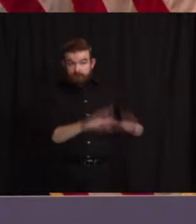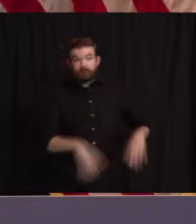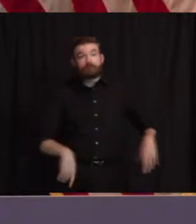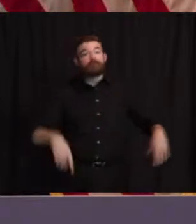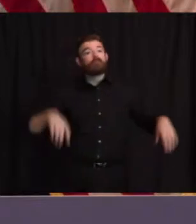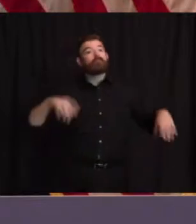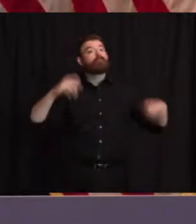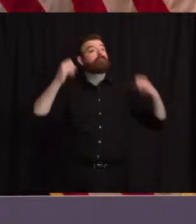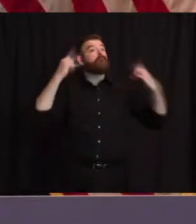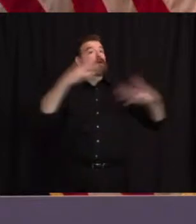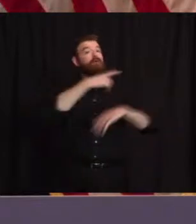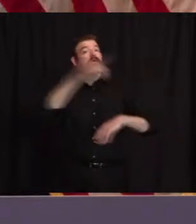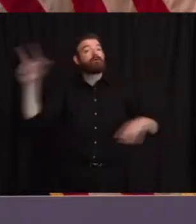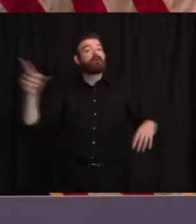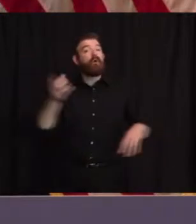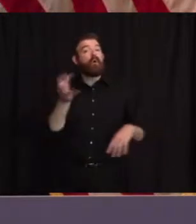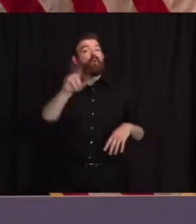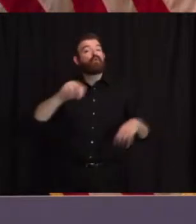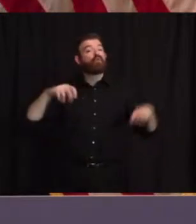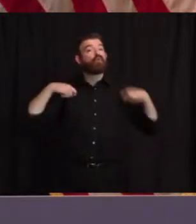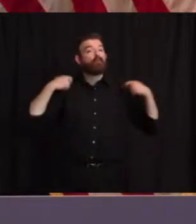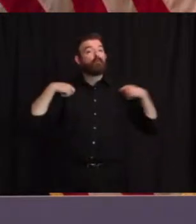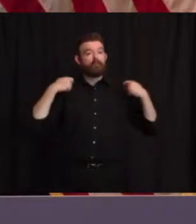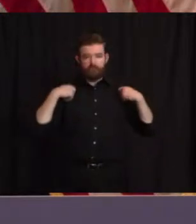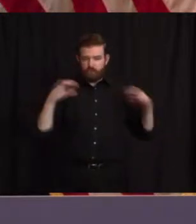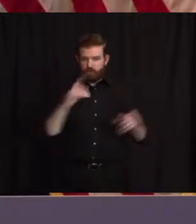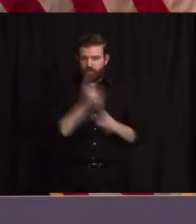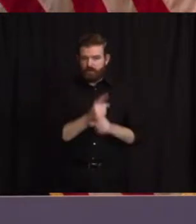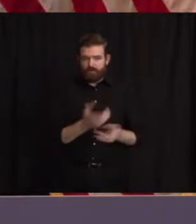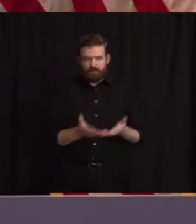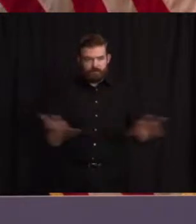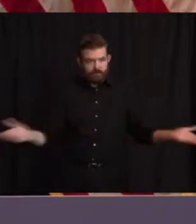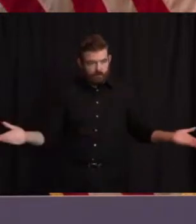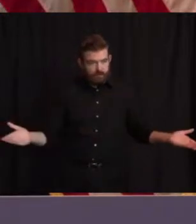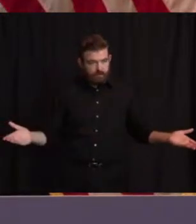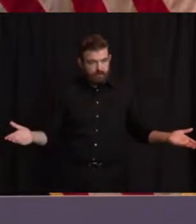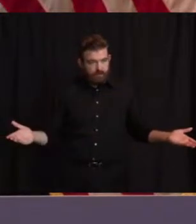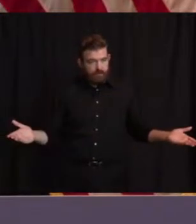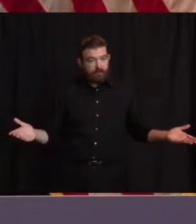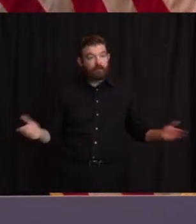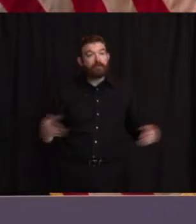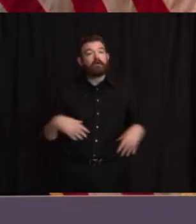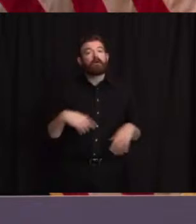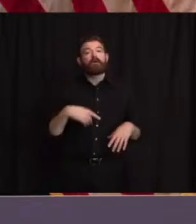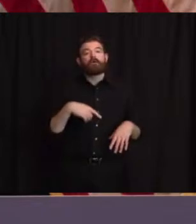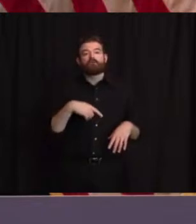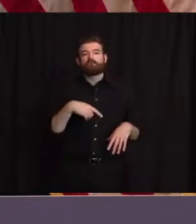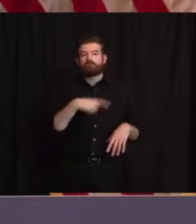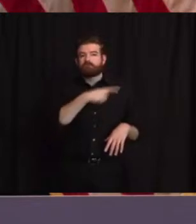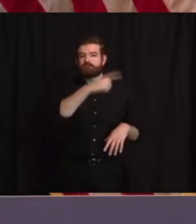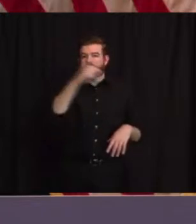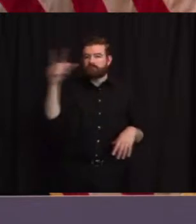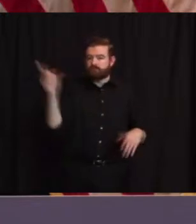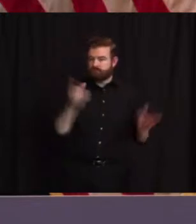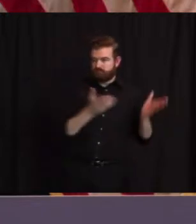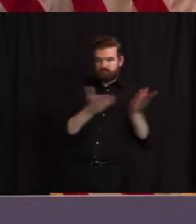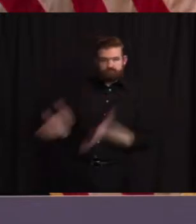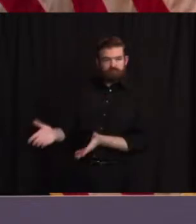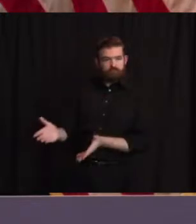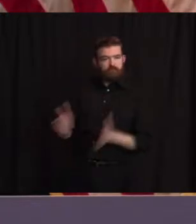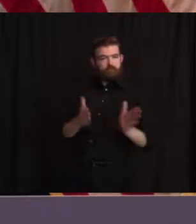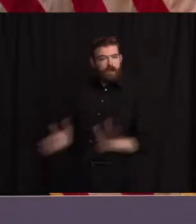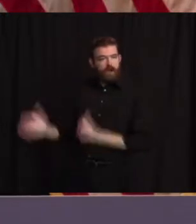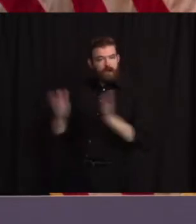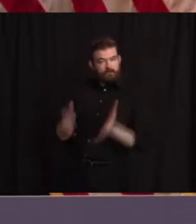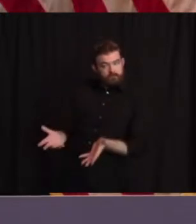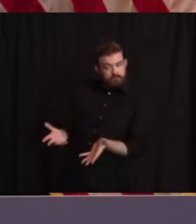lot of them have been coming to us with what we think are very responsible plans to say, listen, how do you guys feel about this? And so I want to say that overwhelmingly